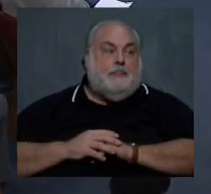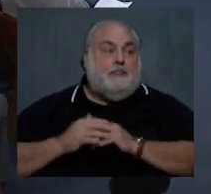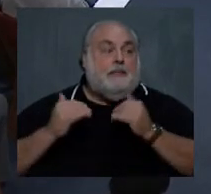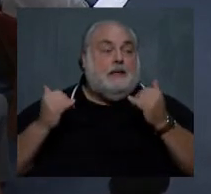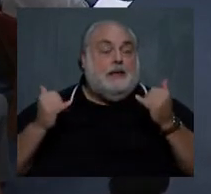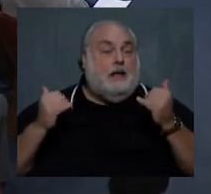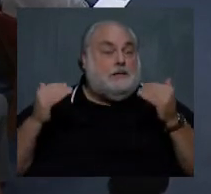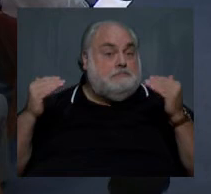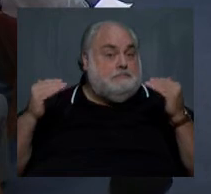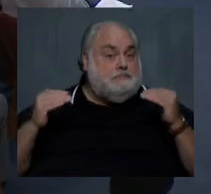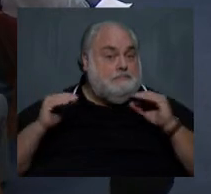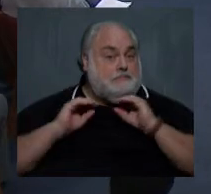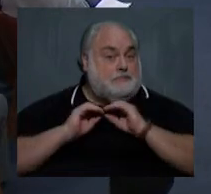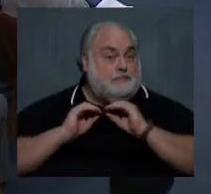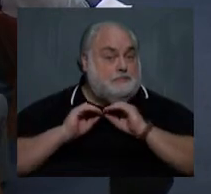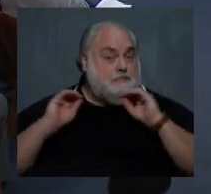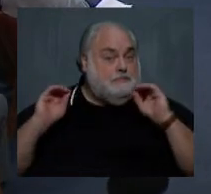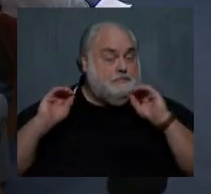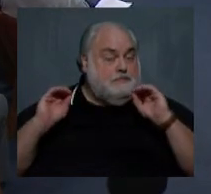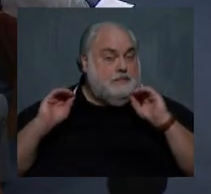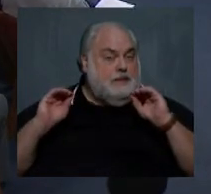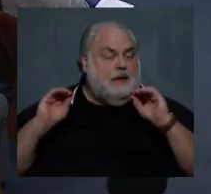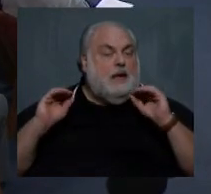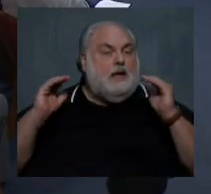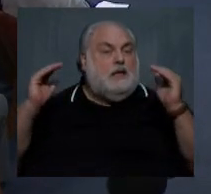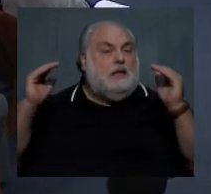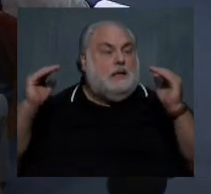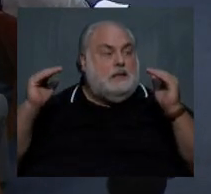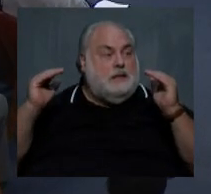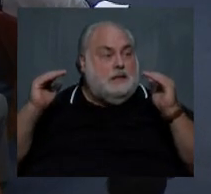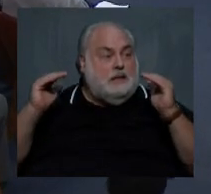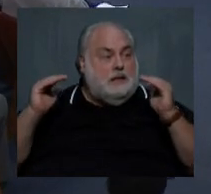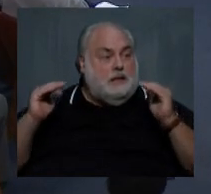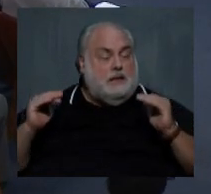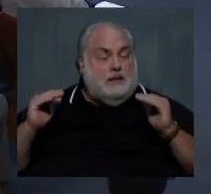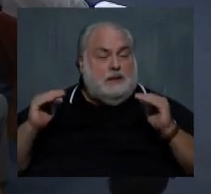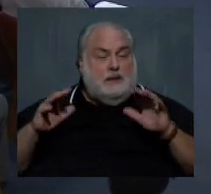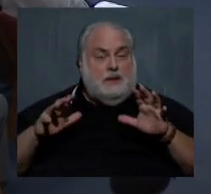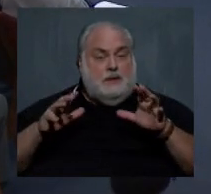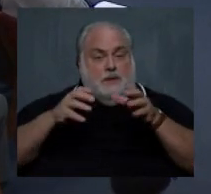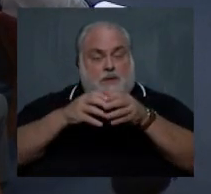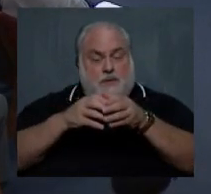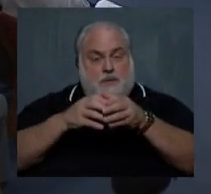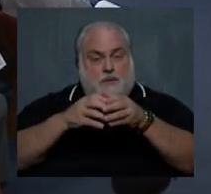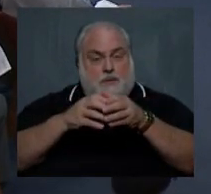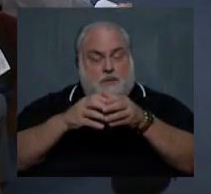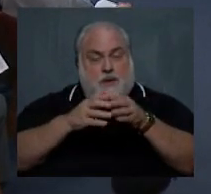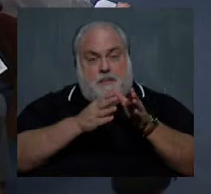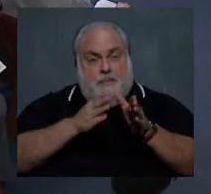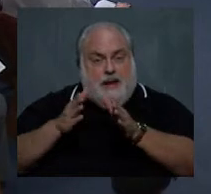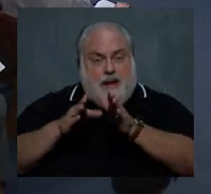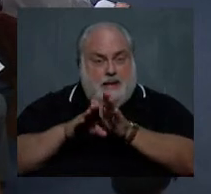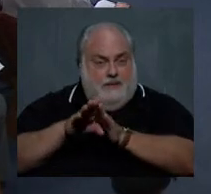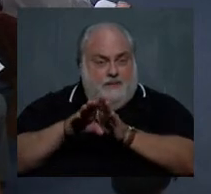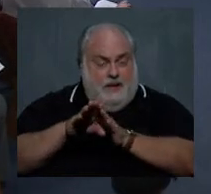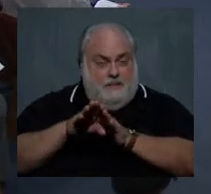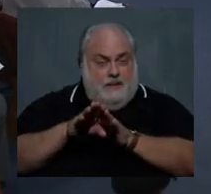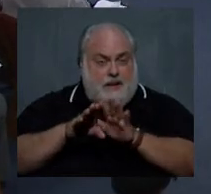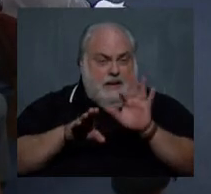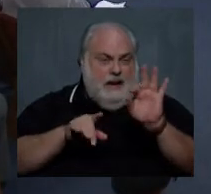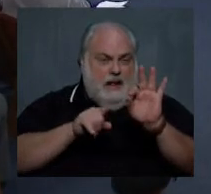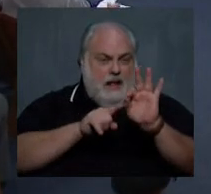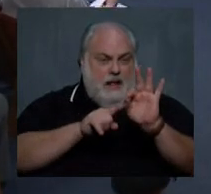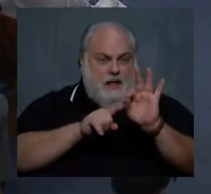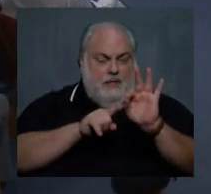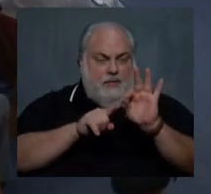Okay, if there's nothing else on the consent agenda, let's go ahead and look at the planning and development items